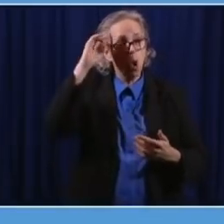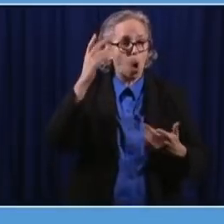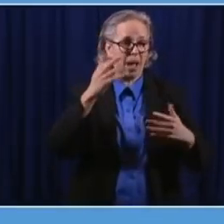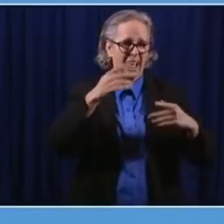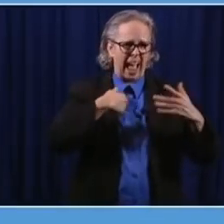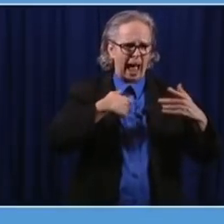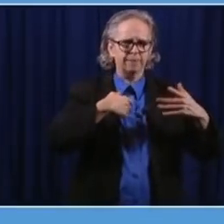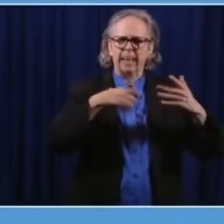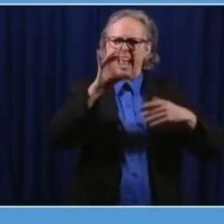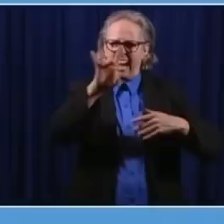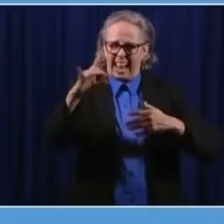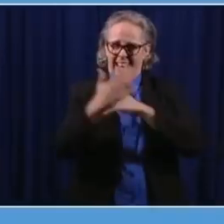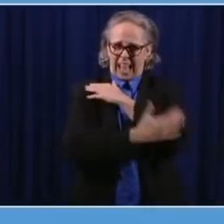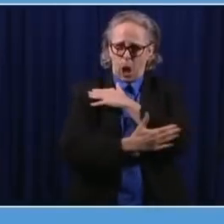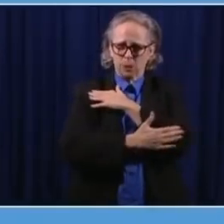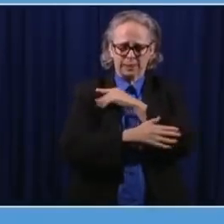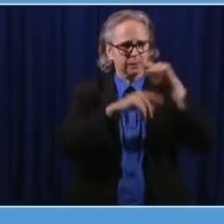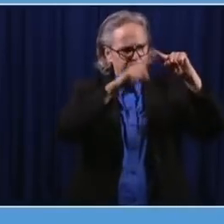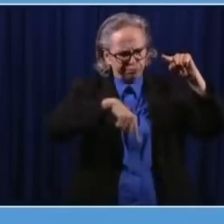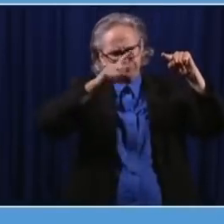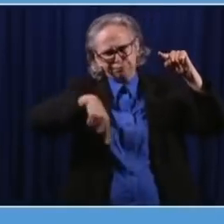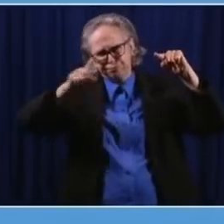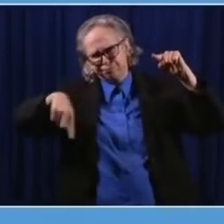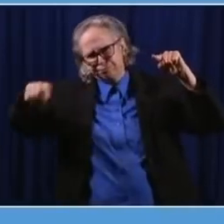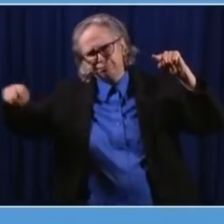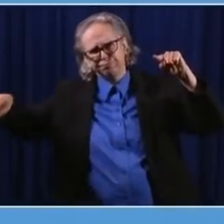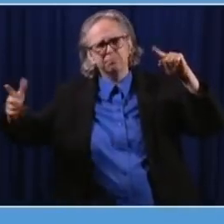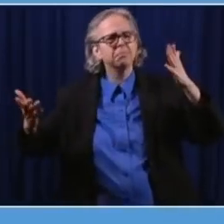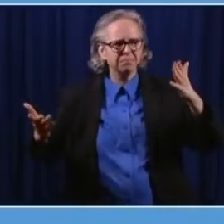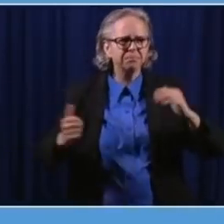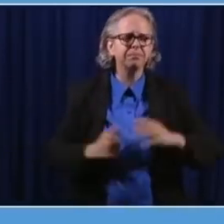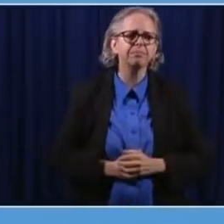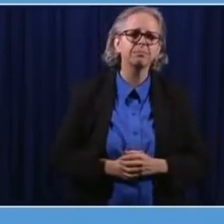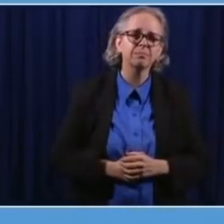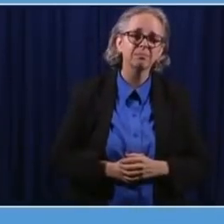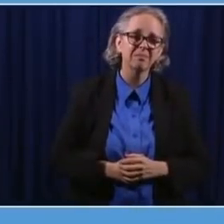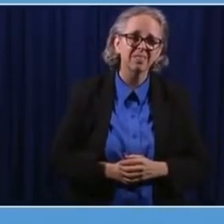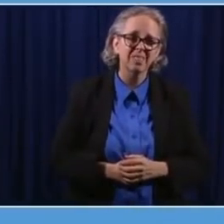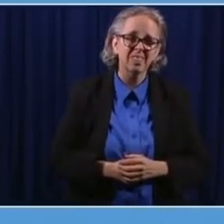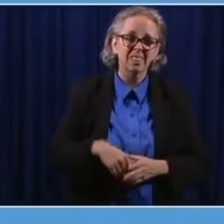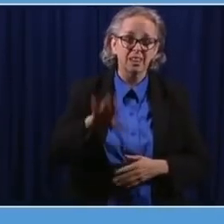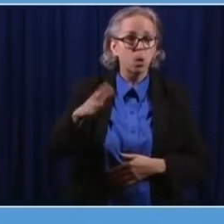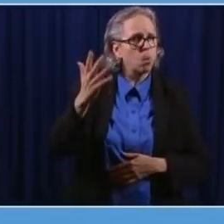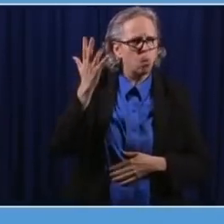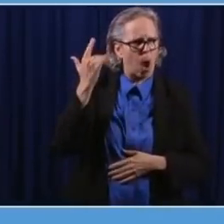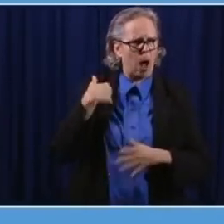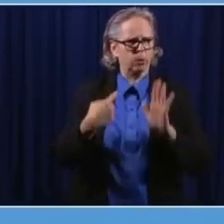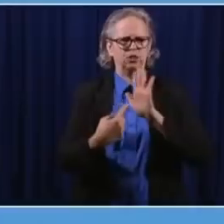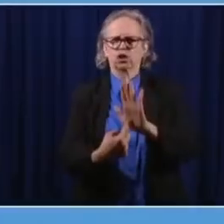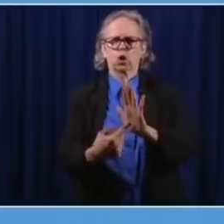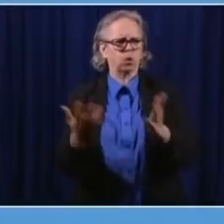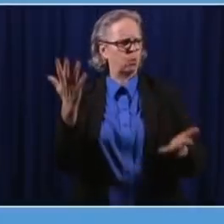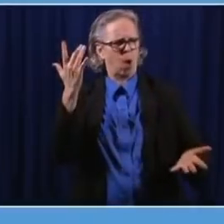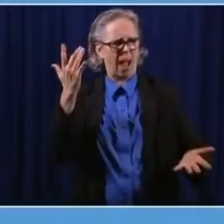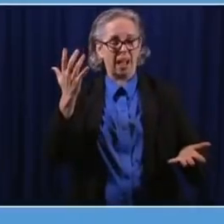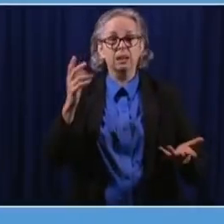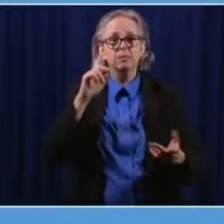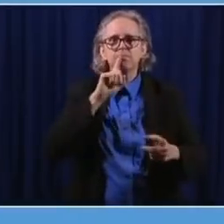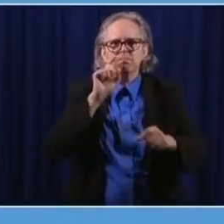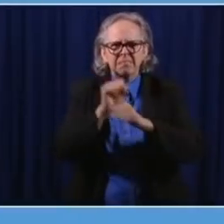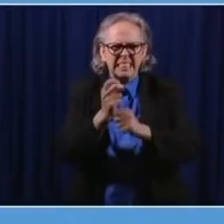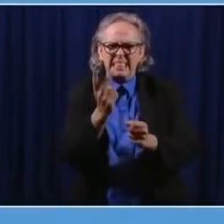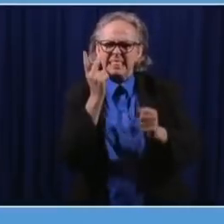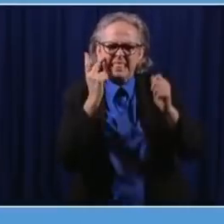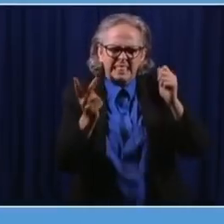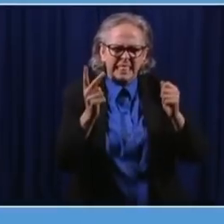started doing this a few weeks ago, and this is to really reflect how many cases in the last 2